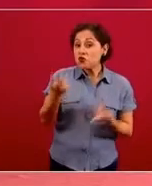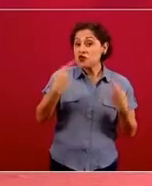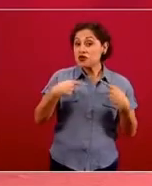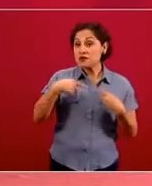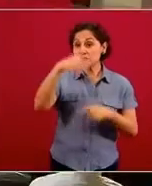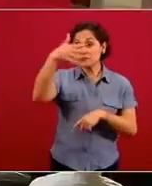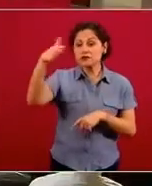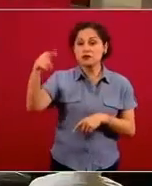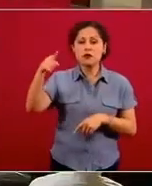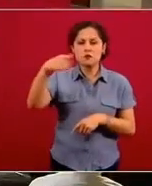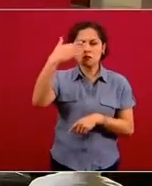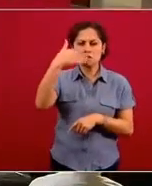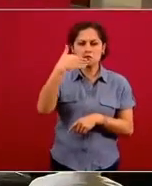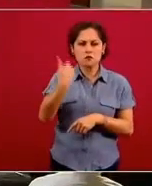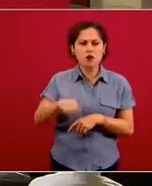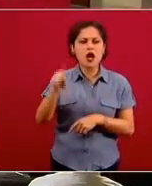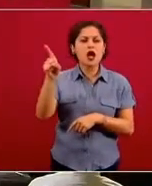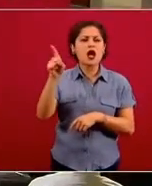coronavirus.gov.mx.